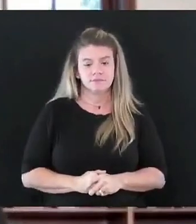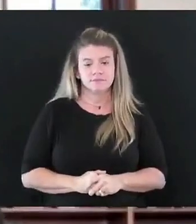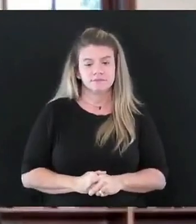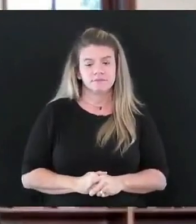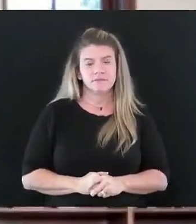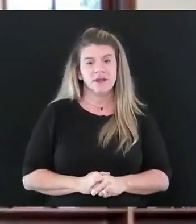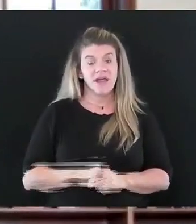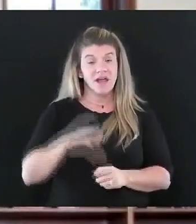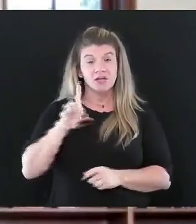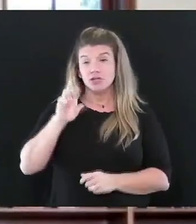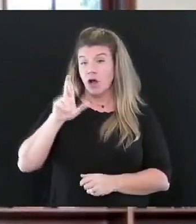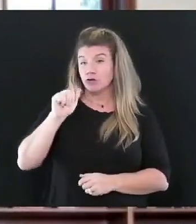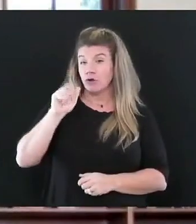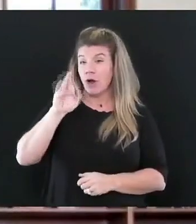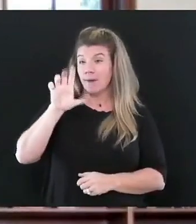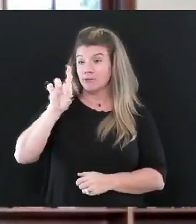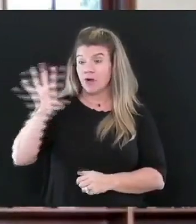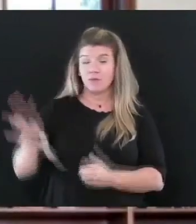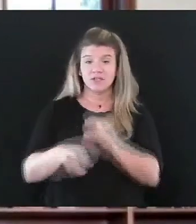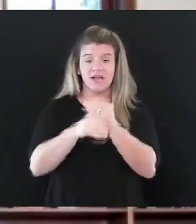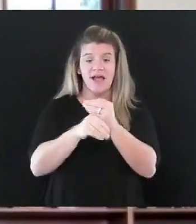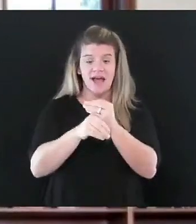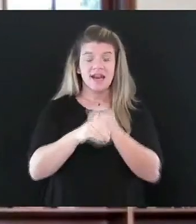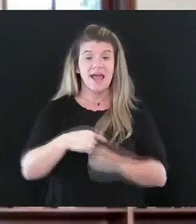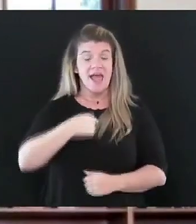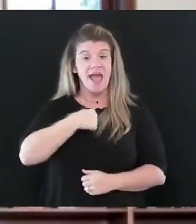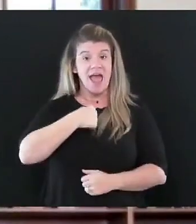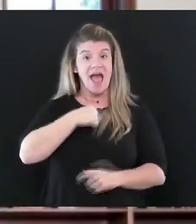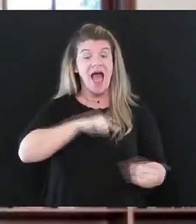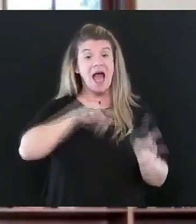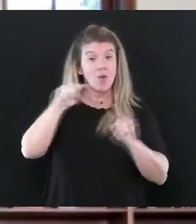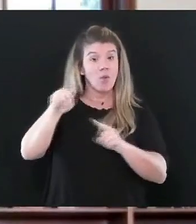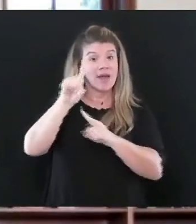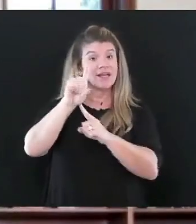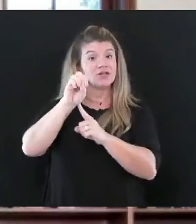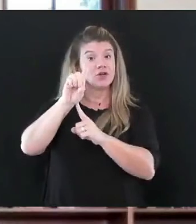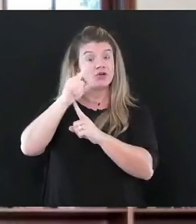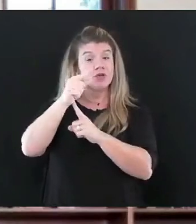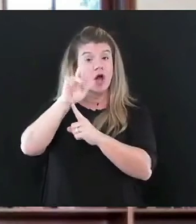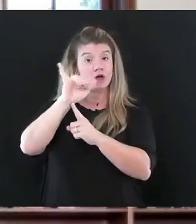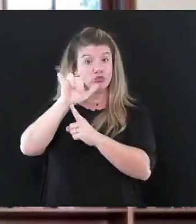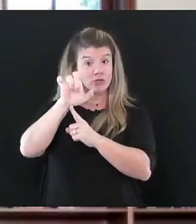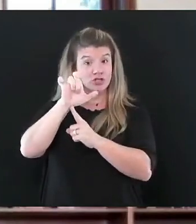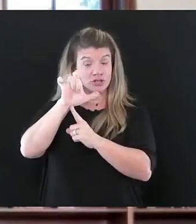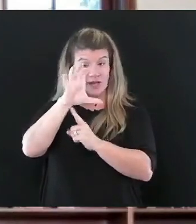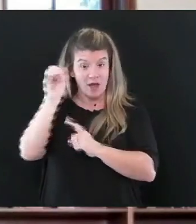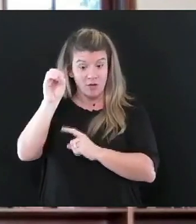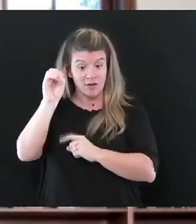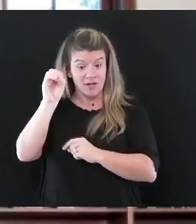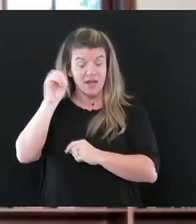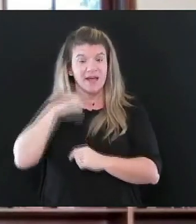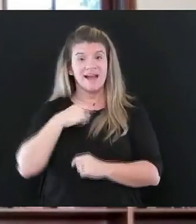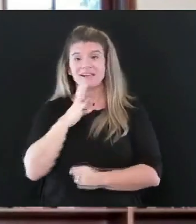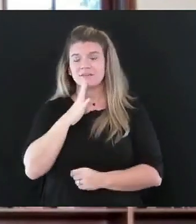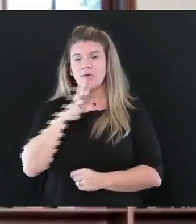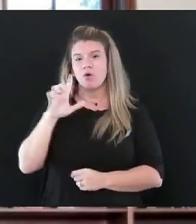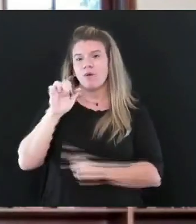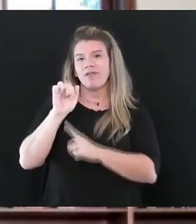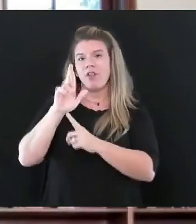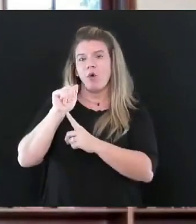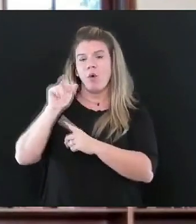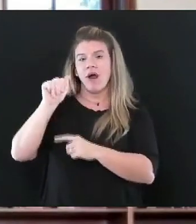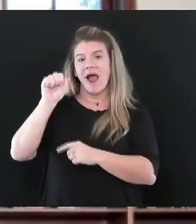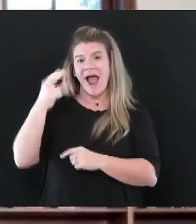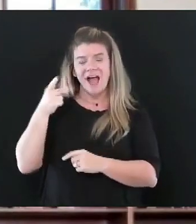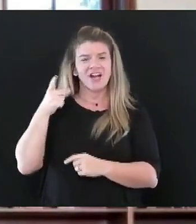Just a little bit that I did go up to Doddridge County and I spoke with Ora Ash, who's on the Board of Health, and